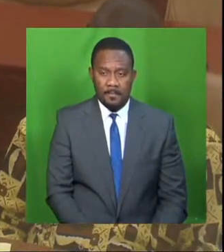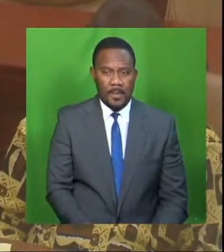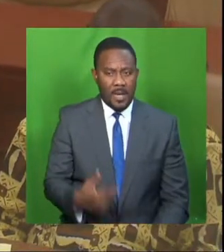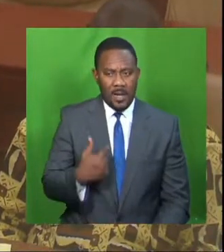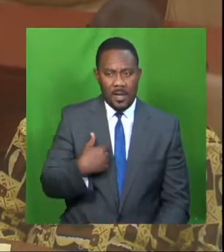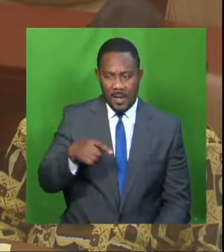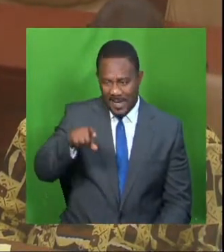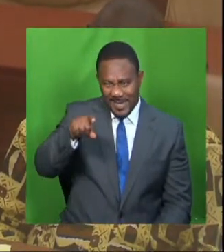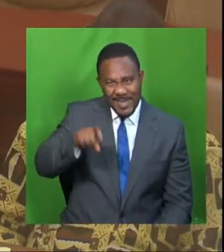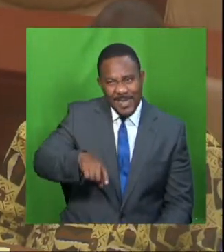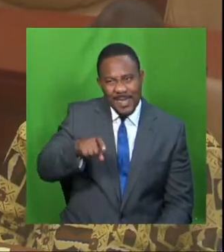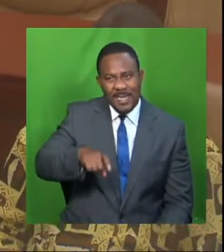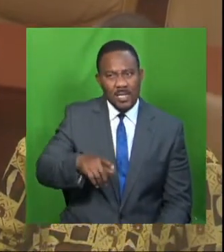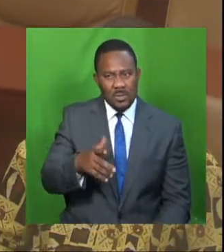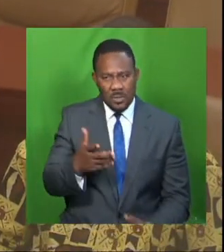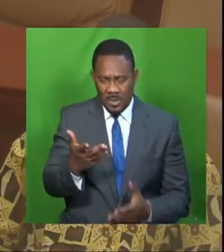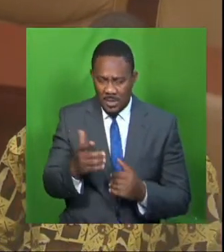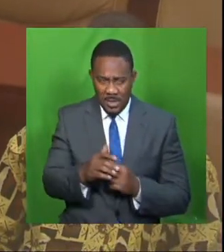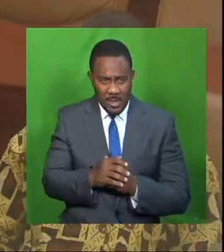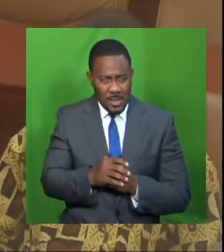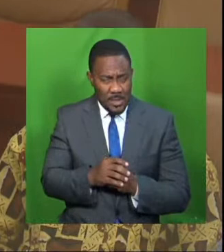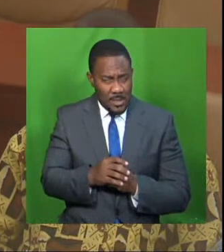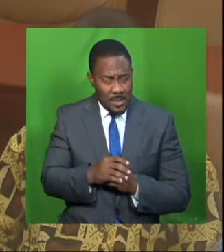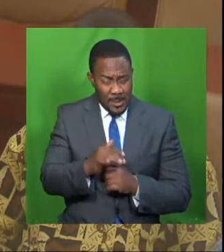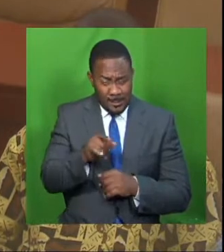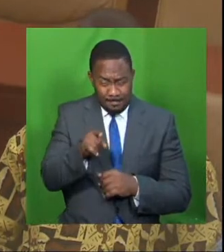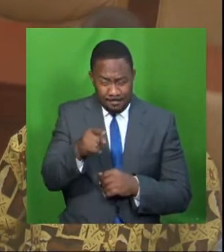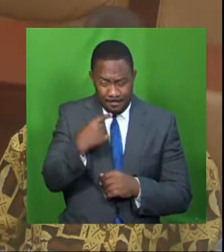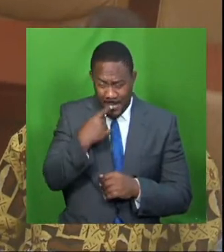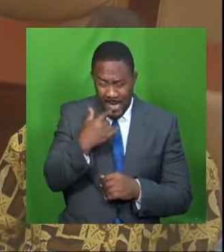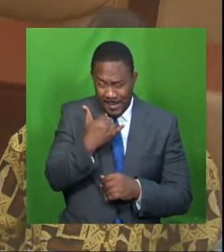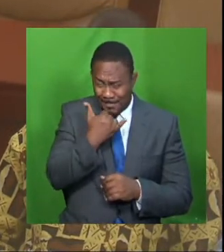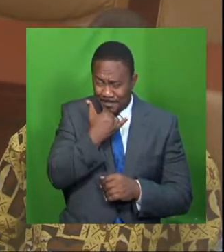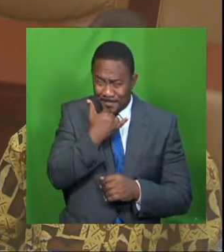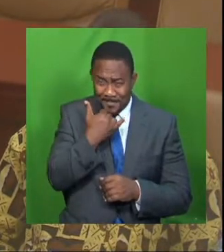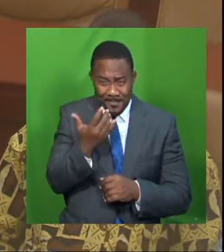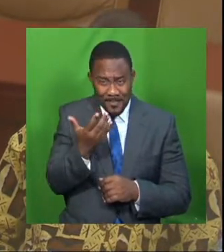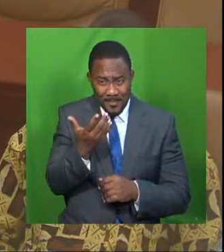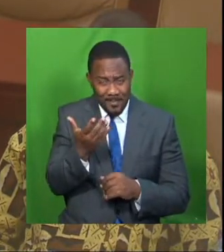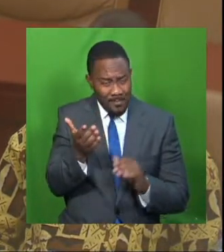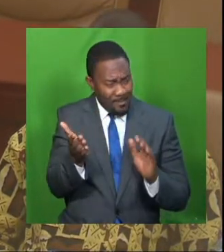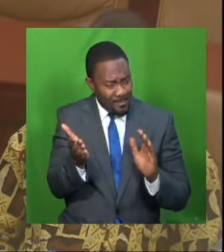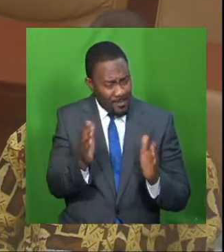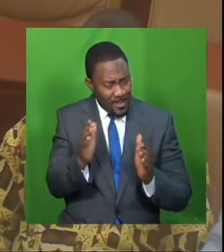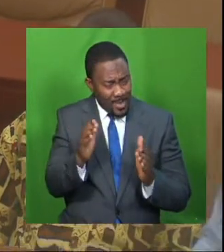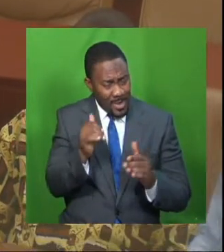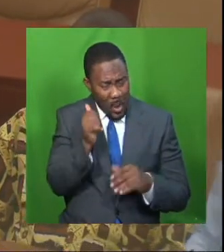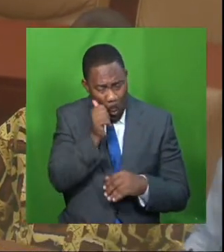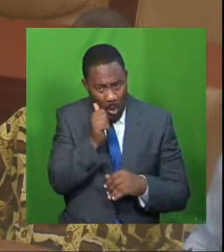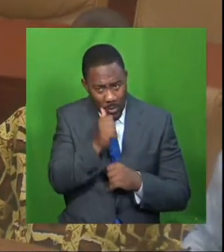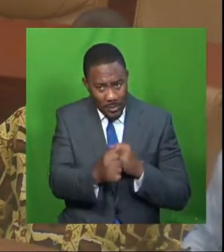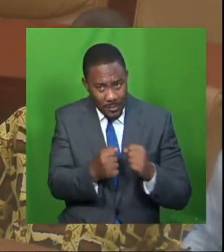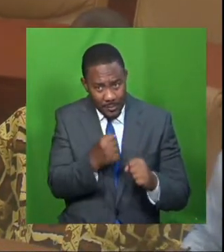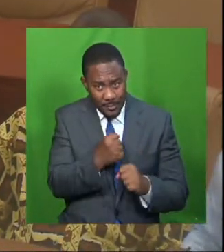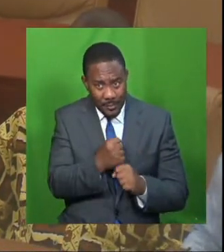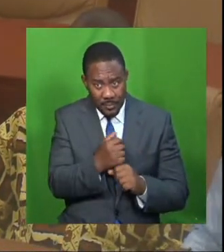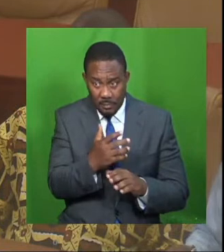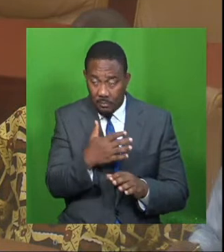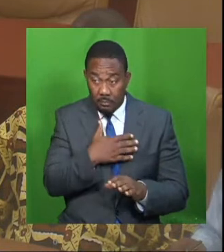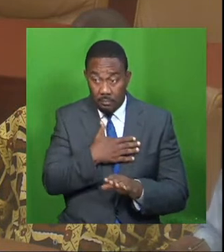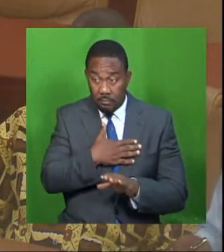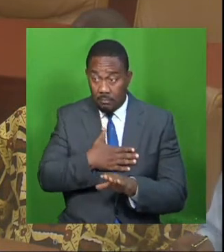you give directive and we in leadership will not make sure that it is accomplished. Your directives still stand. And